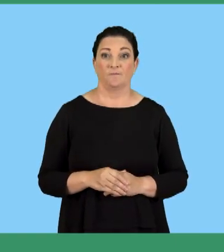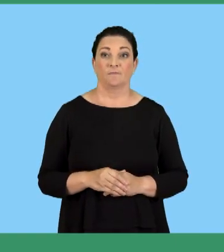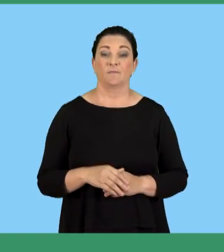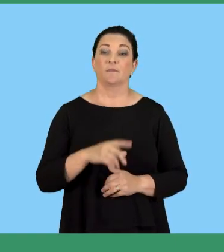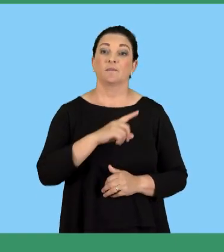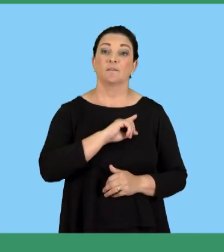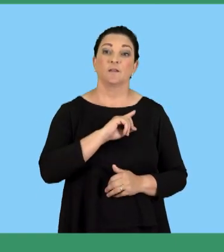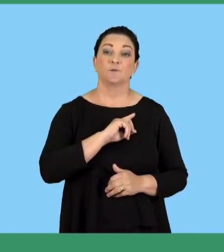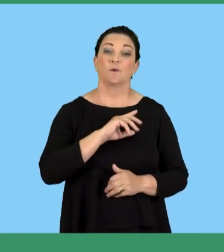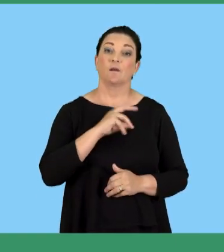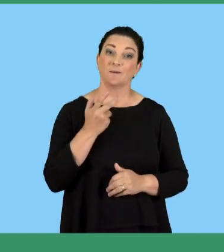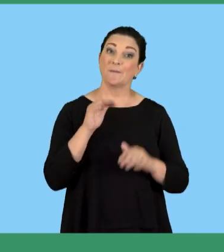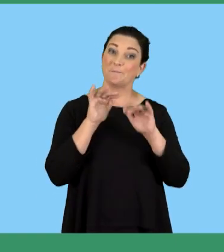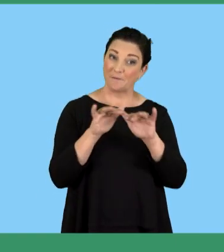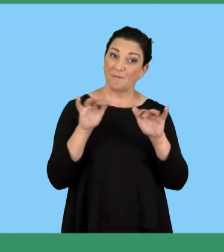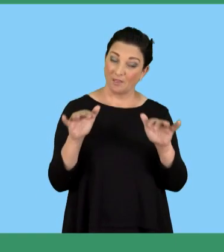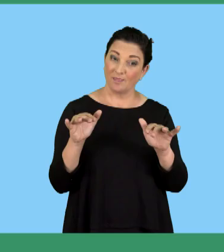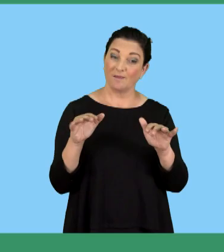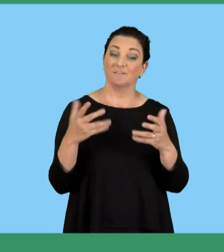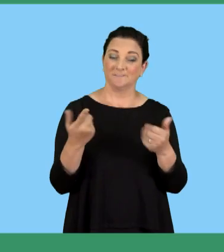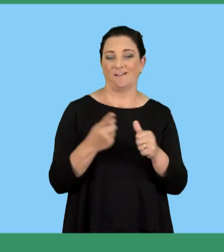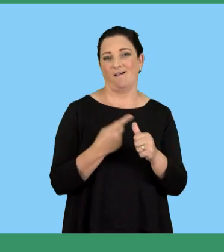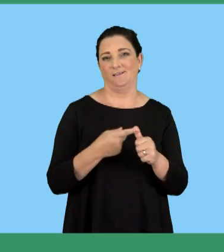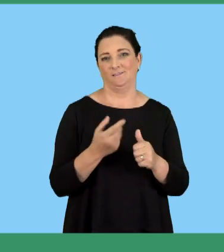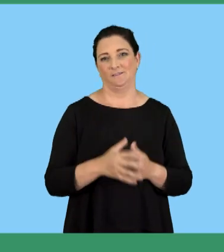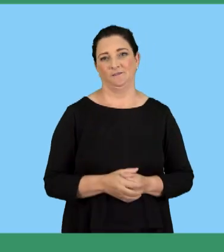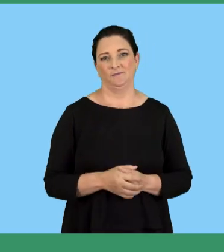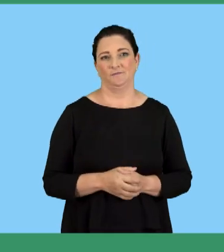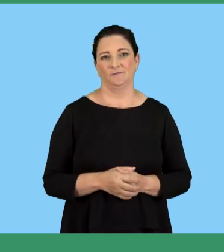the answer there is supposed to be people,